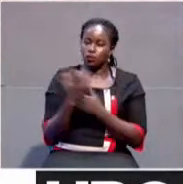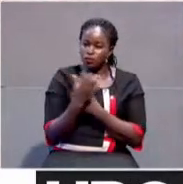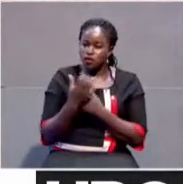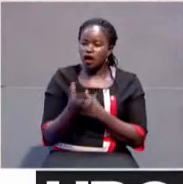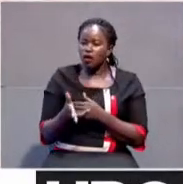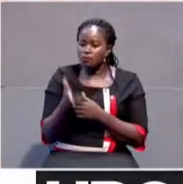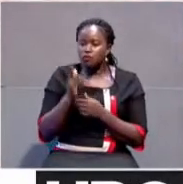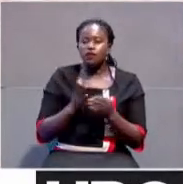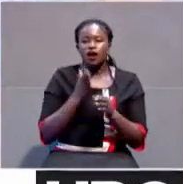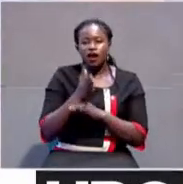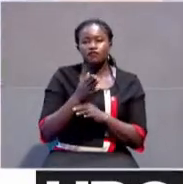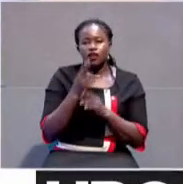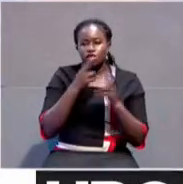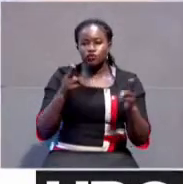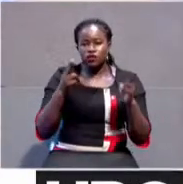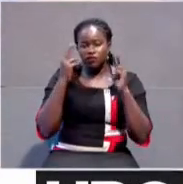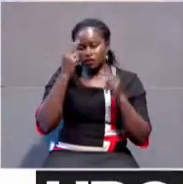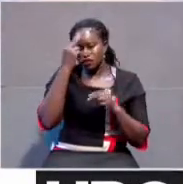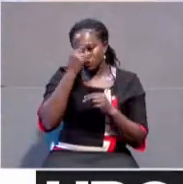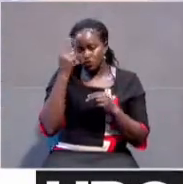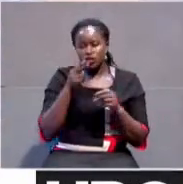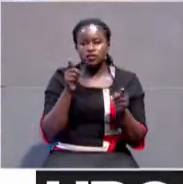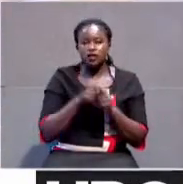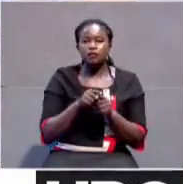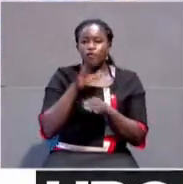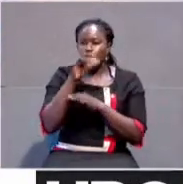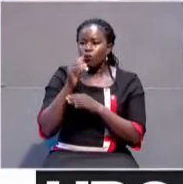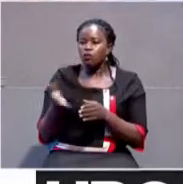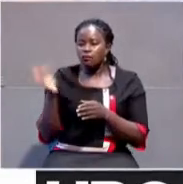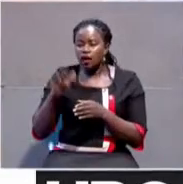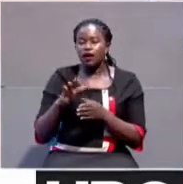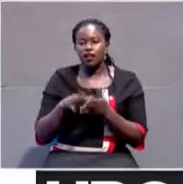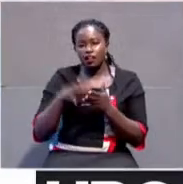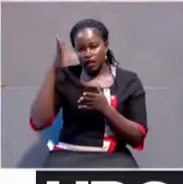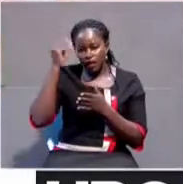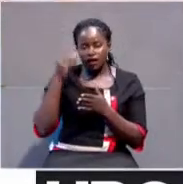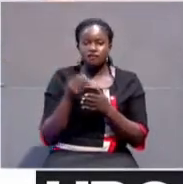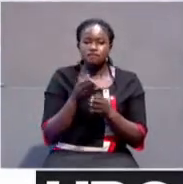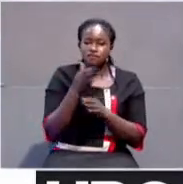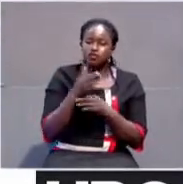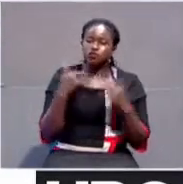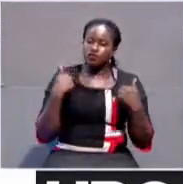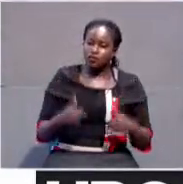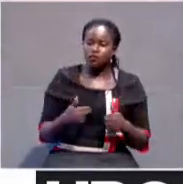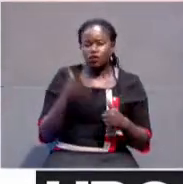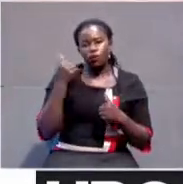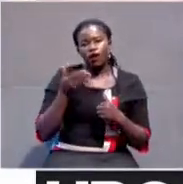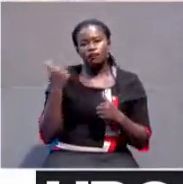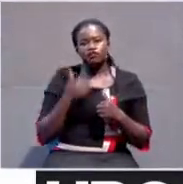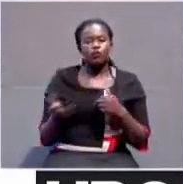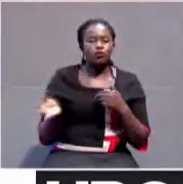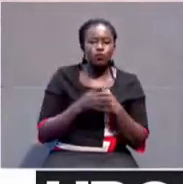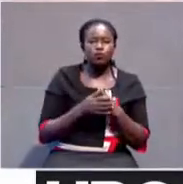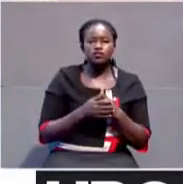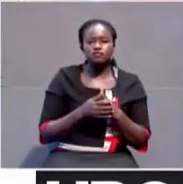after university students were called back for studies by the Minister of Health after a year's break off amidst